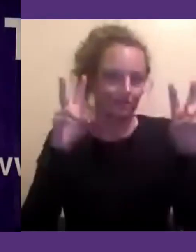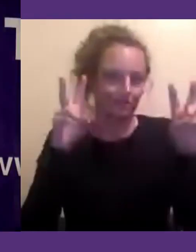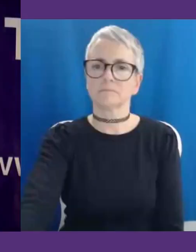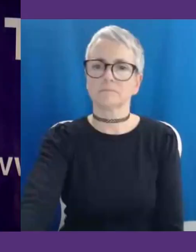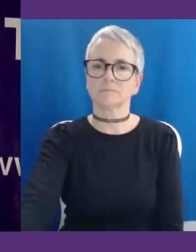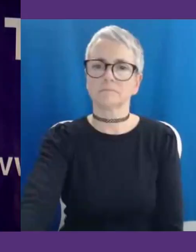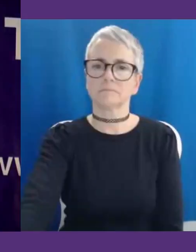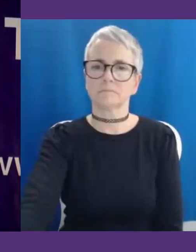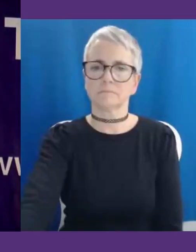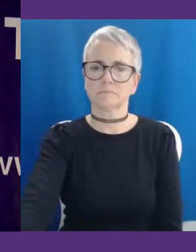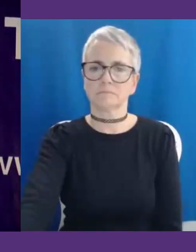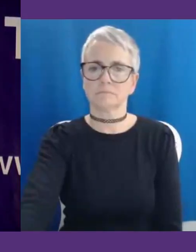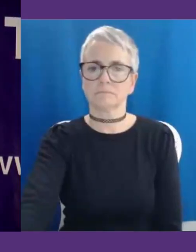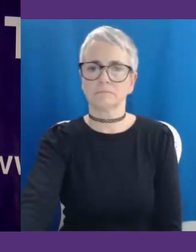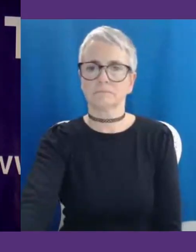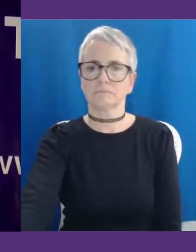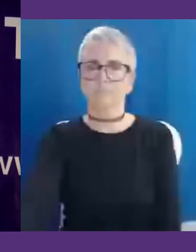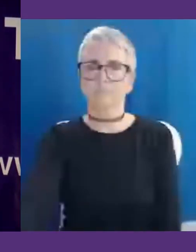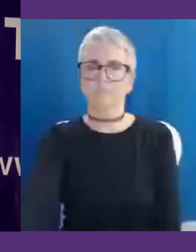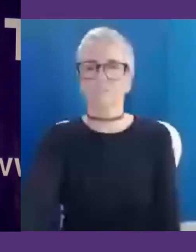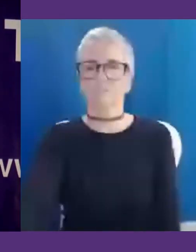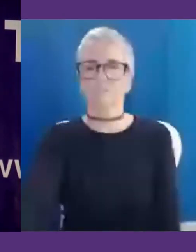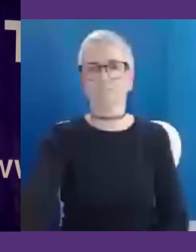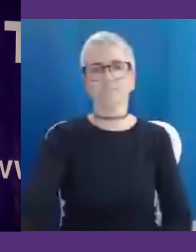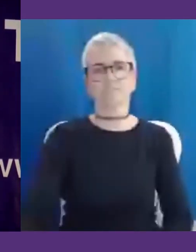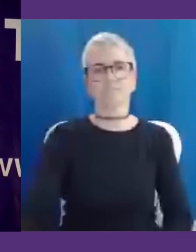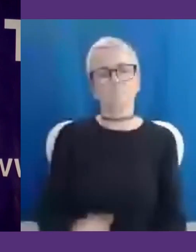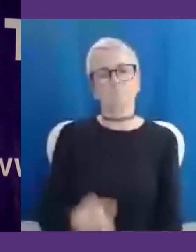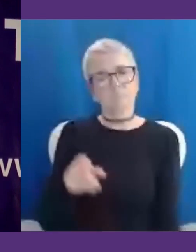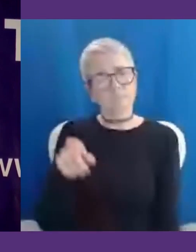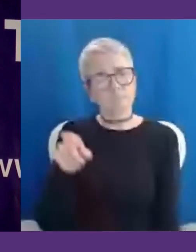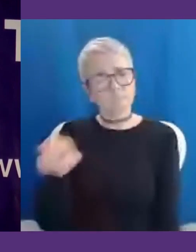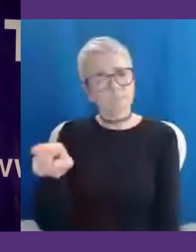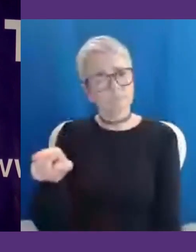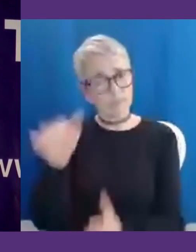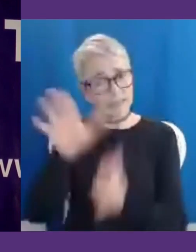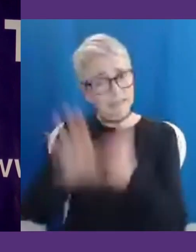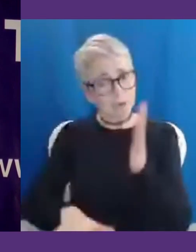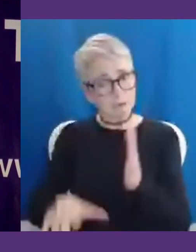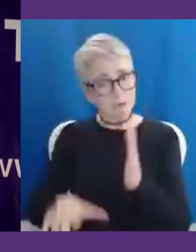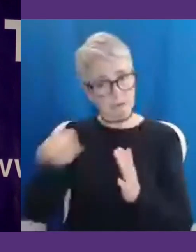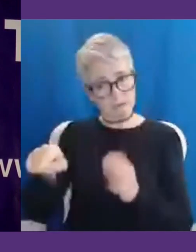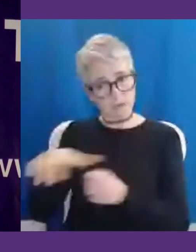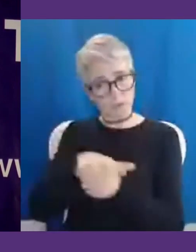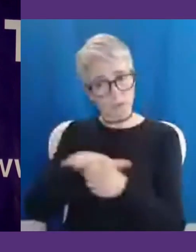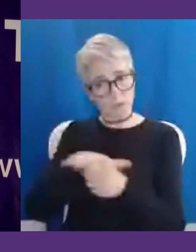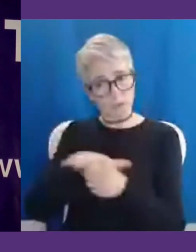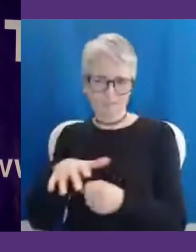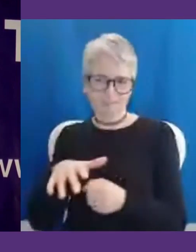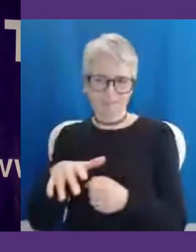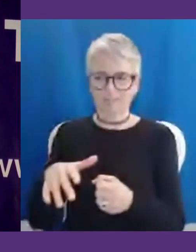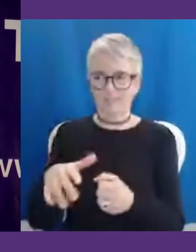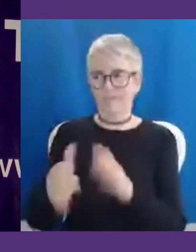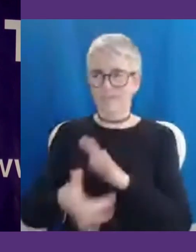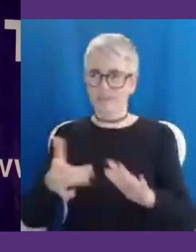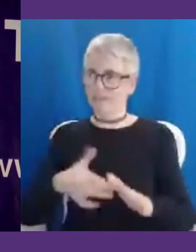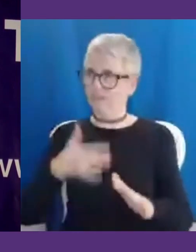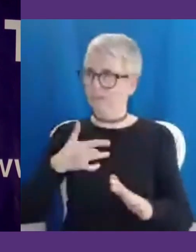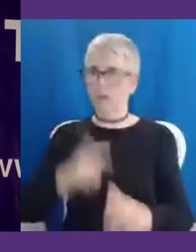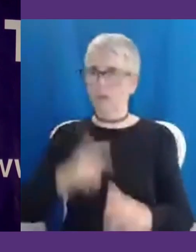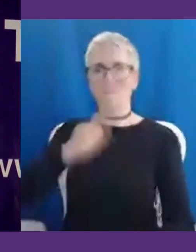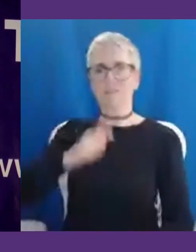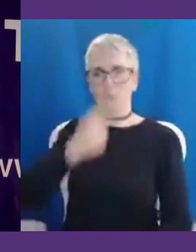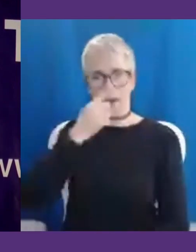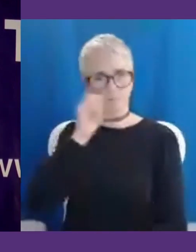your experience, particularly in that relation to how people are communicating and how confident you feel, they feel. Are you positive? We heard